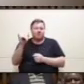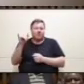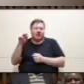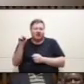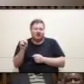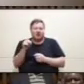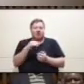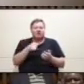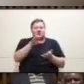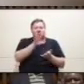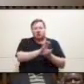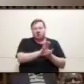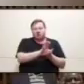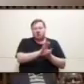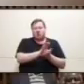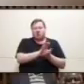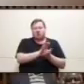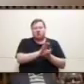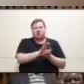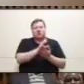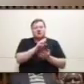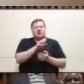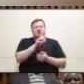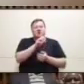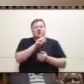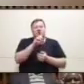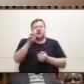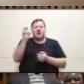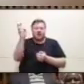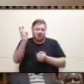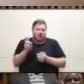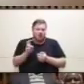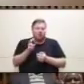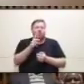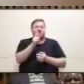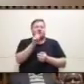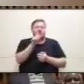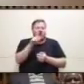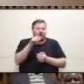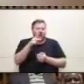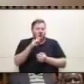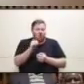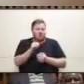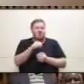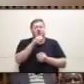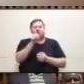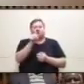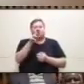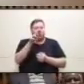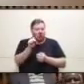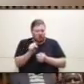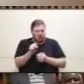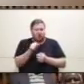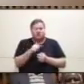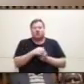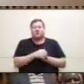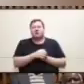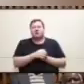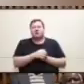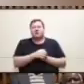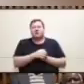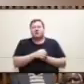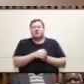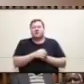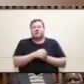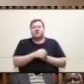from Telcom, Eskom, and then interest from SARS. Those we have already also submitted the